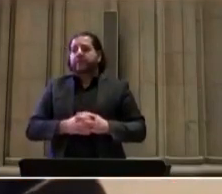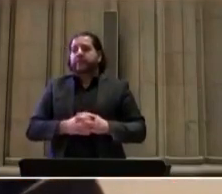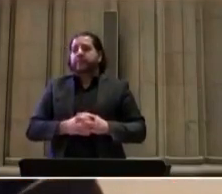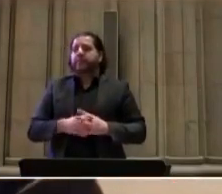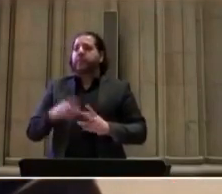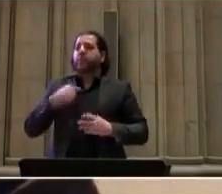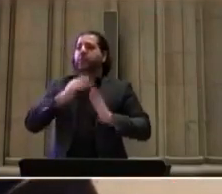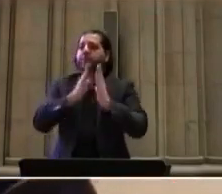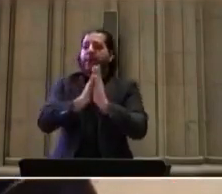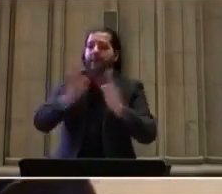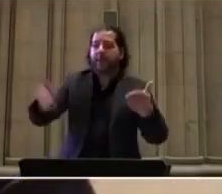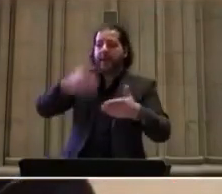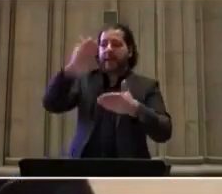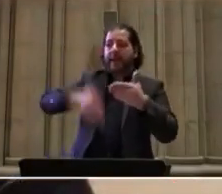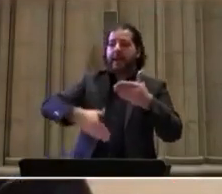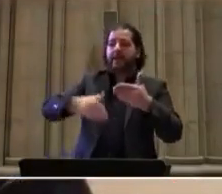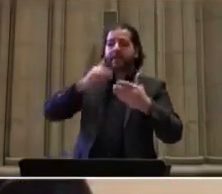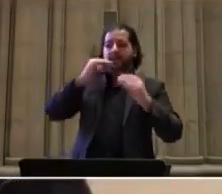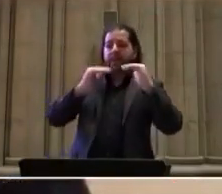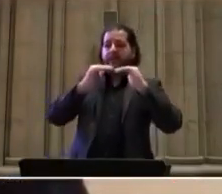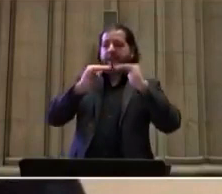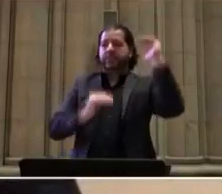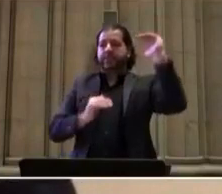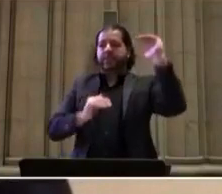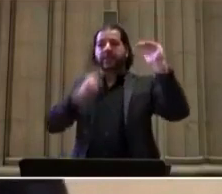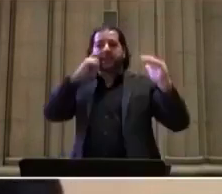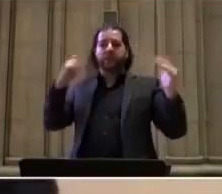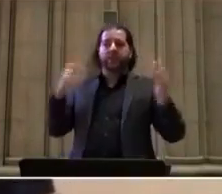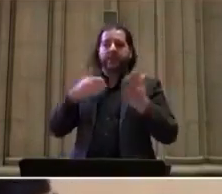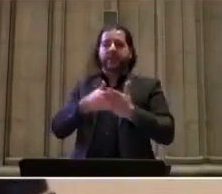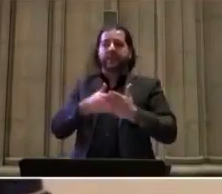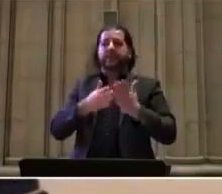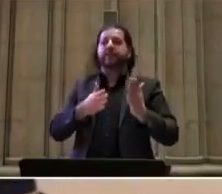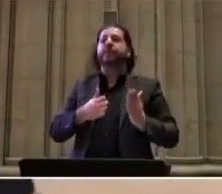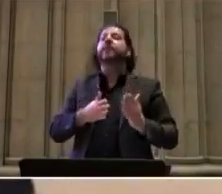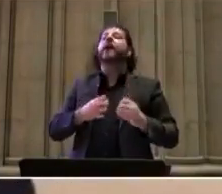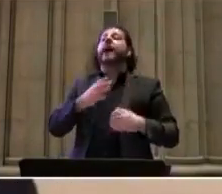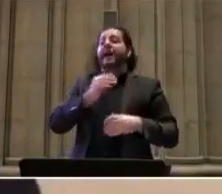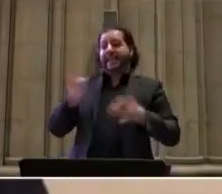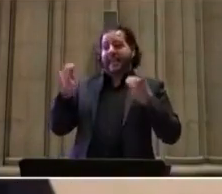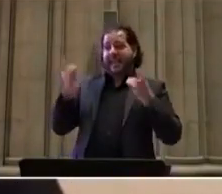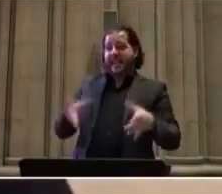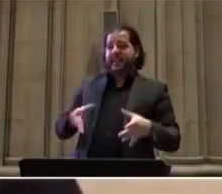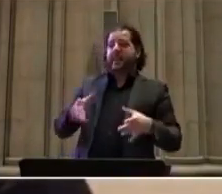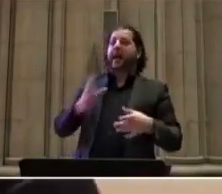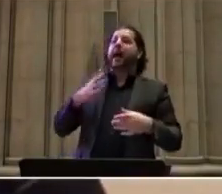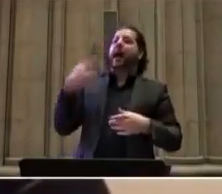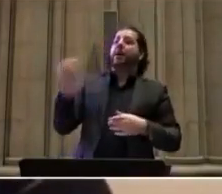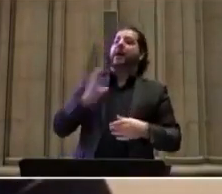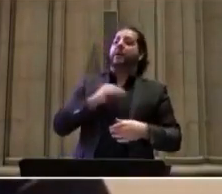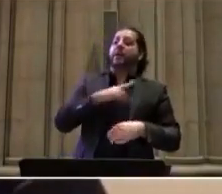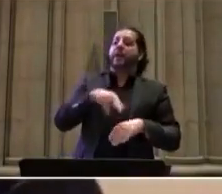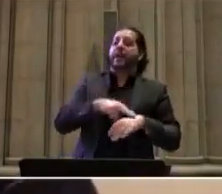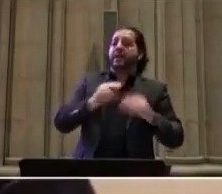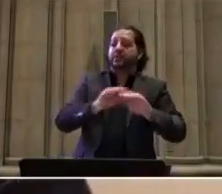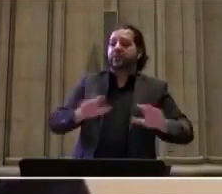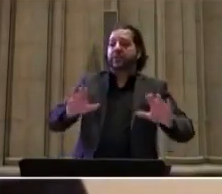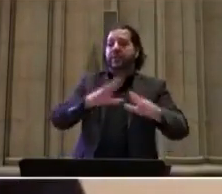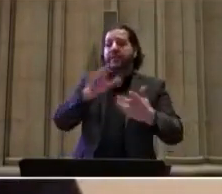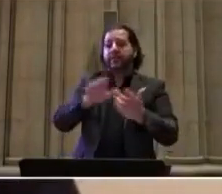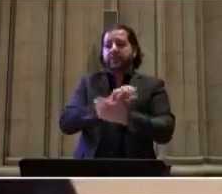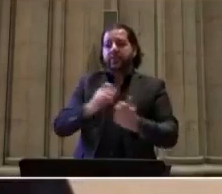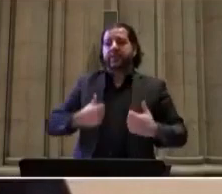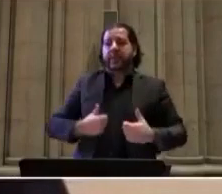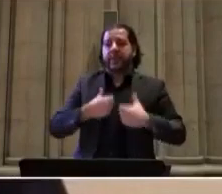We pray for an end to the injustices of racism and the hatred in our nation that destroys